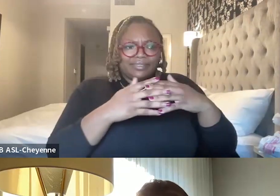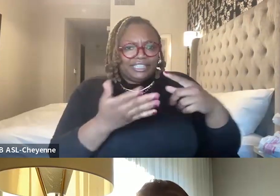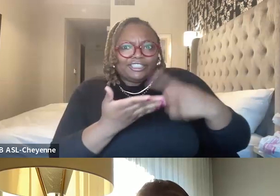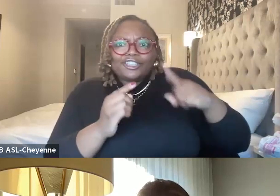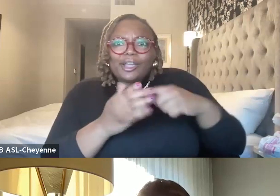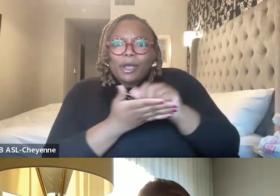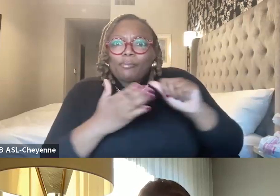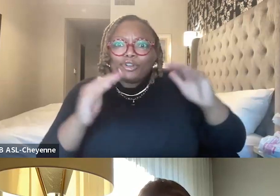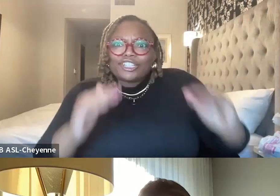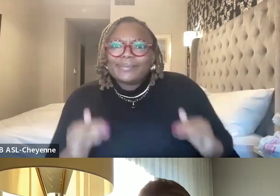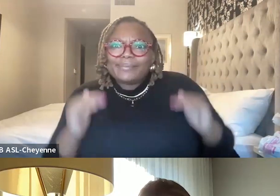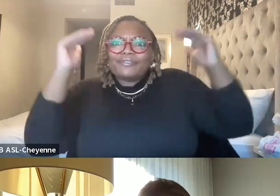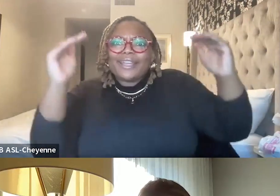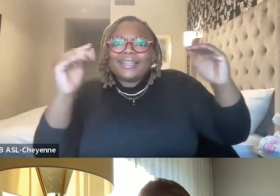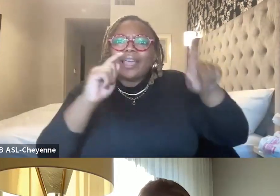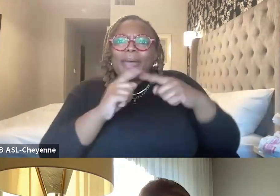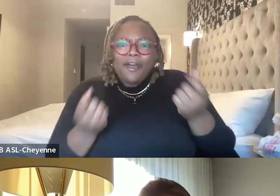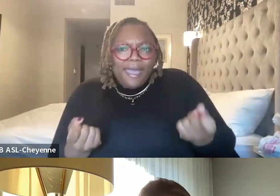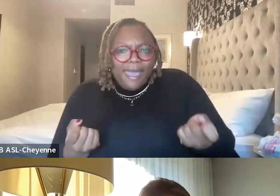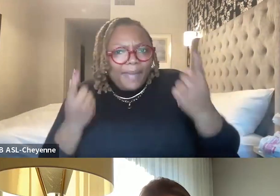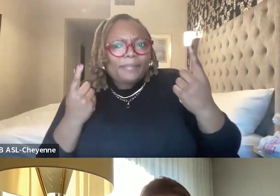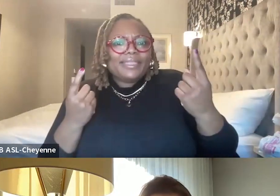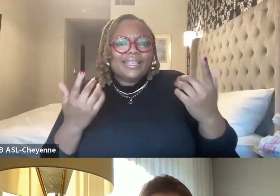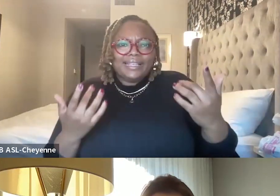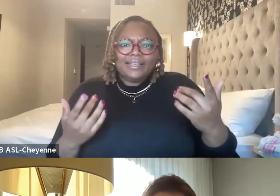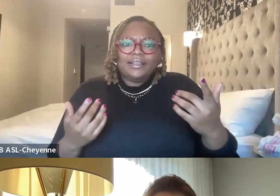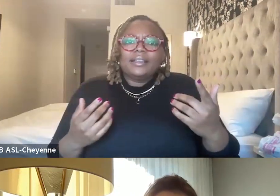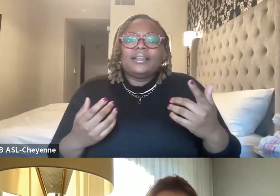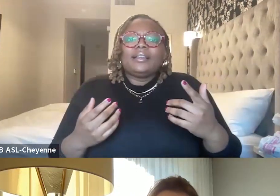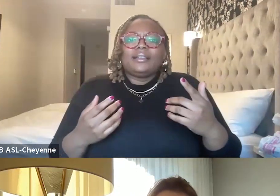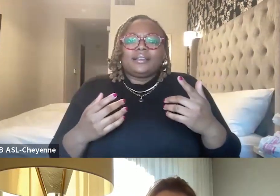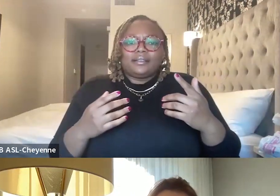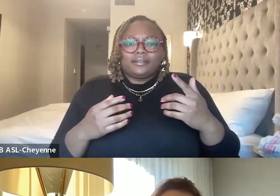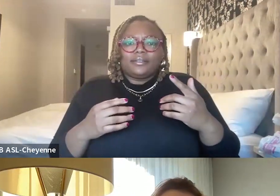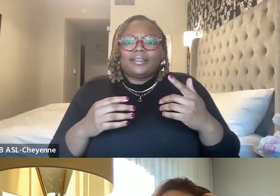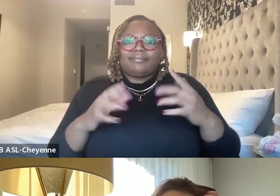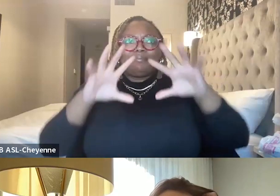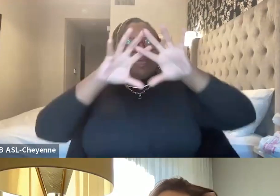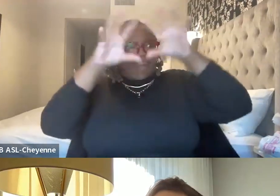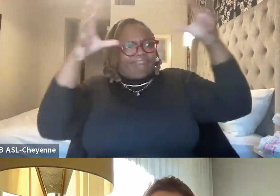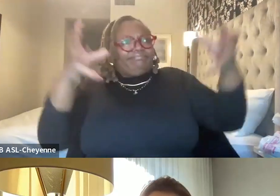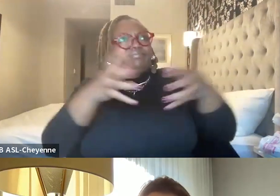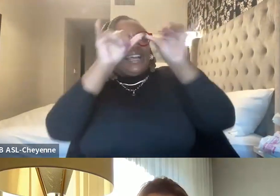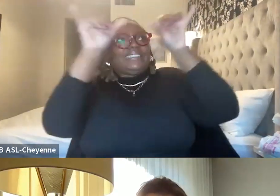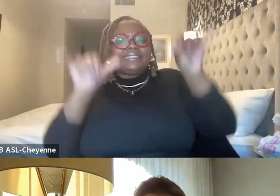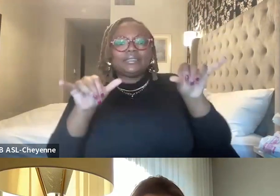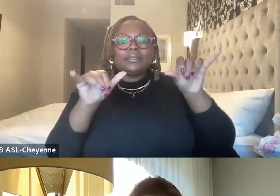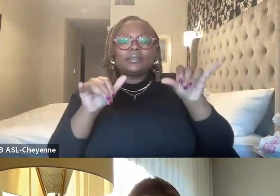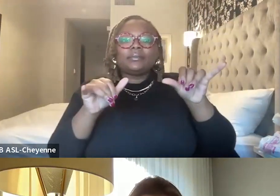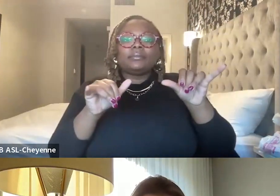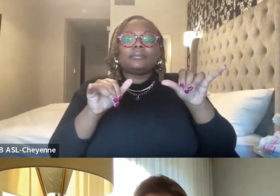level of the empathy, and not a level of an empty ideology. Because a lot of times, before